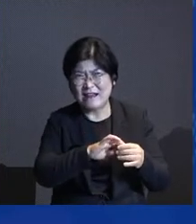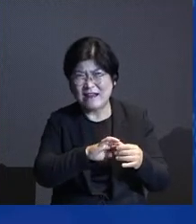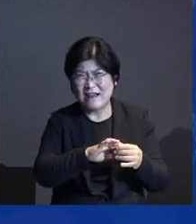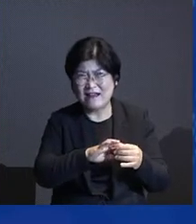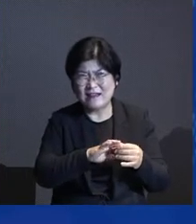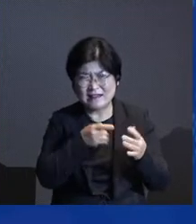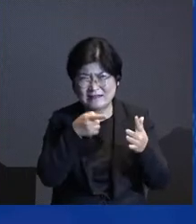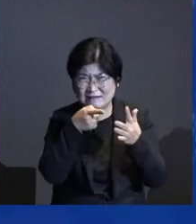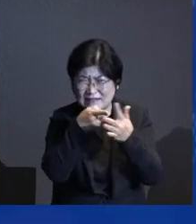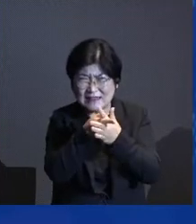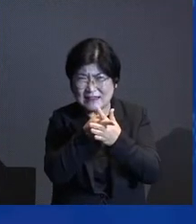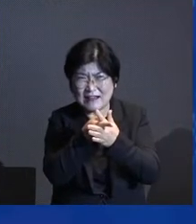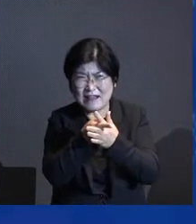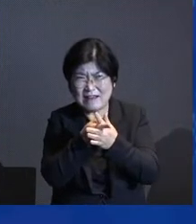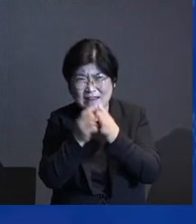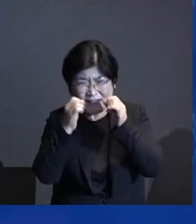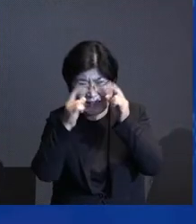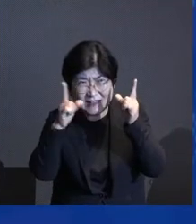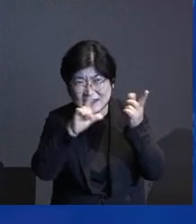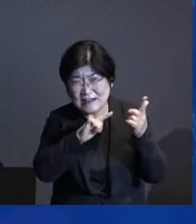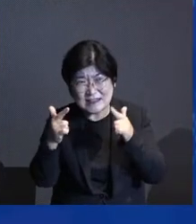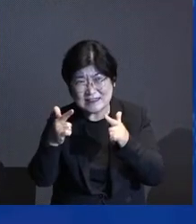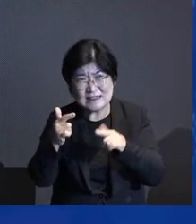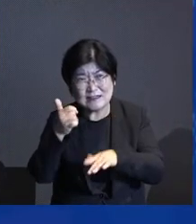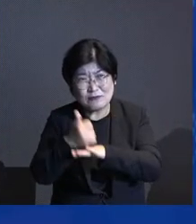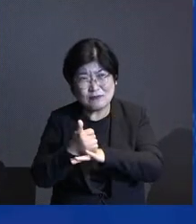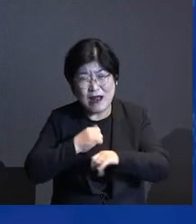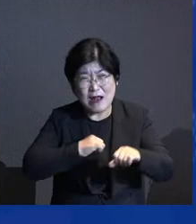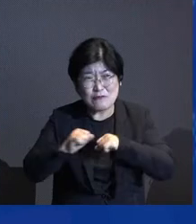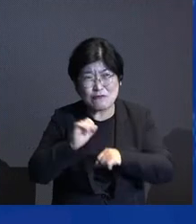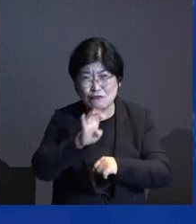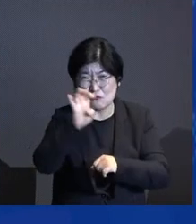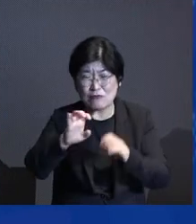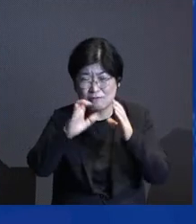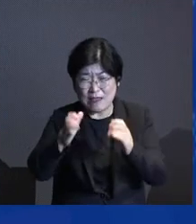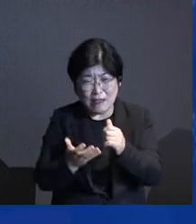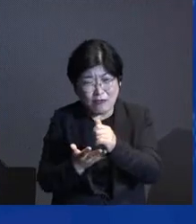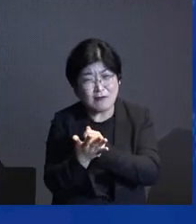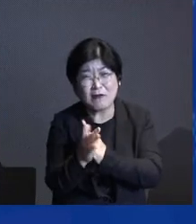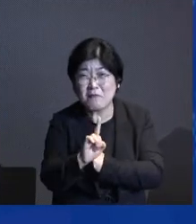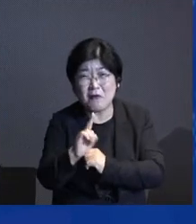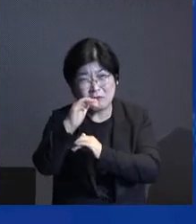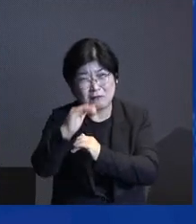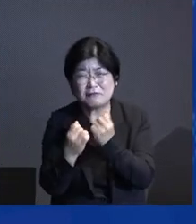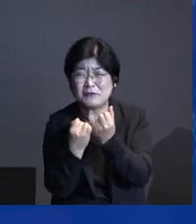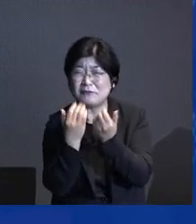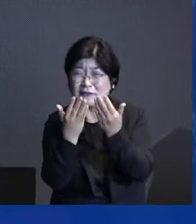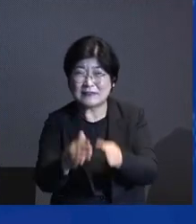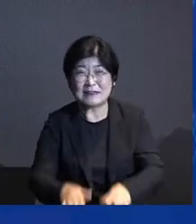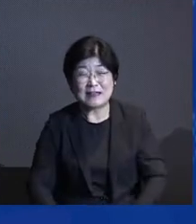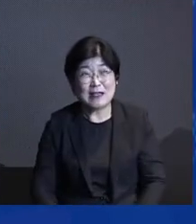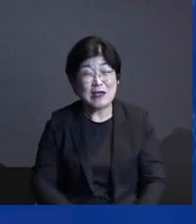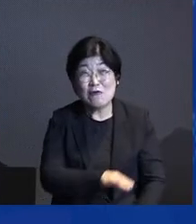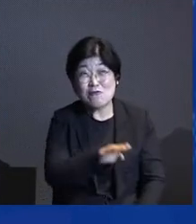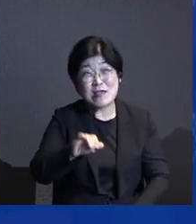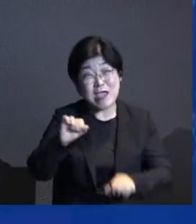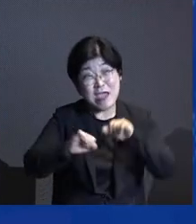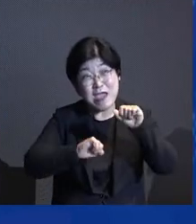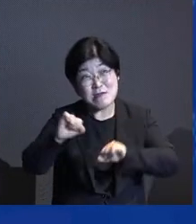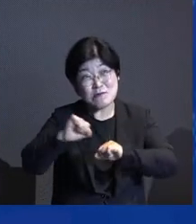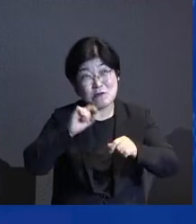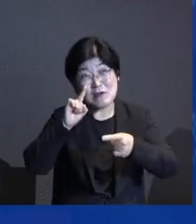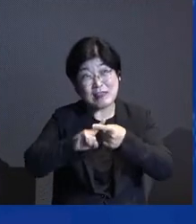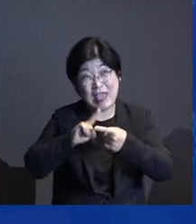countries. I will first introduce you to the framework of our action, its rights-based approach to community